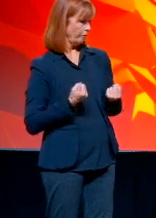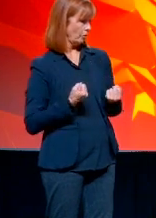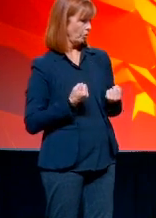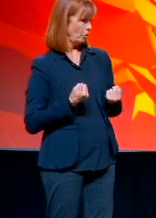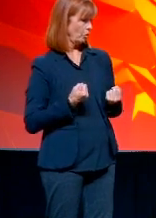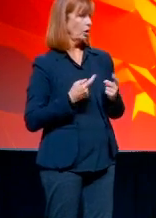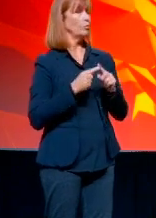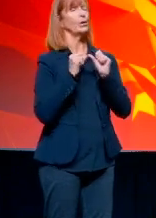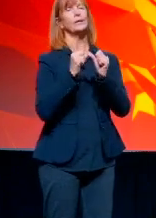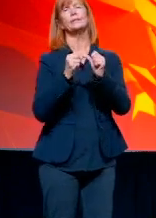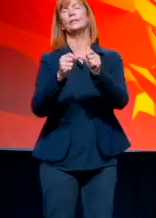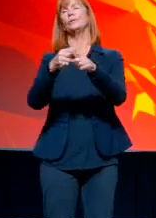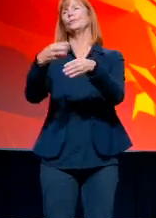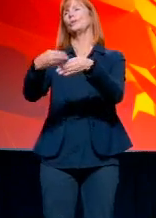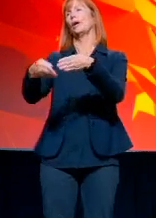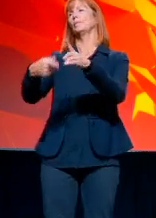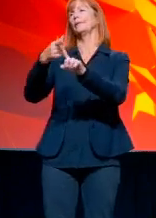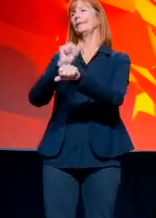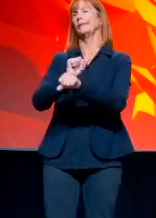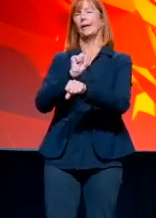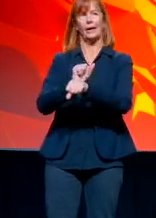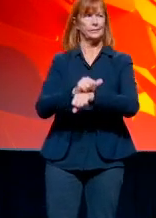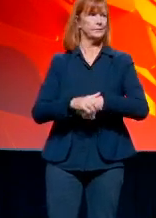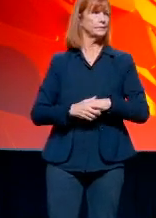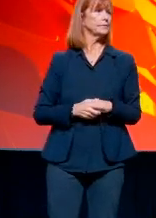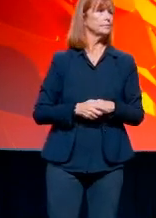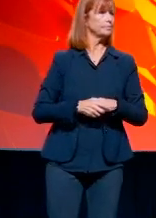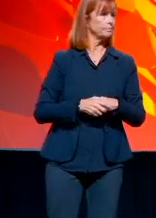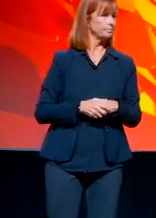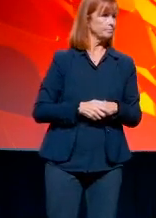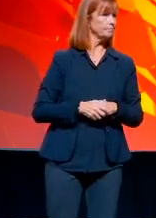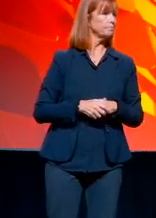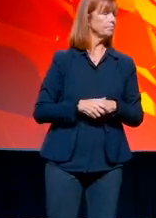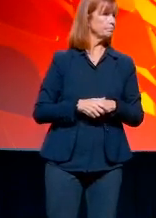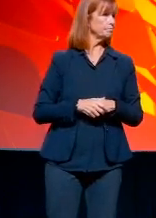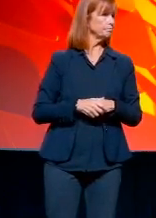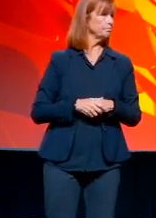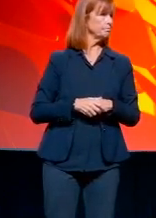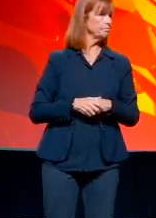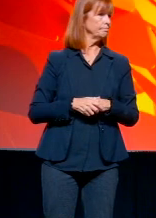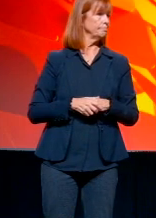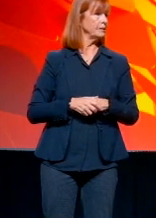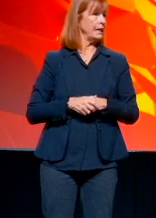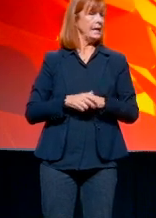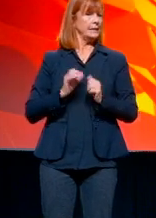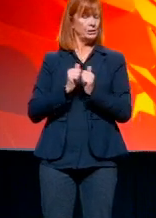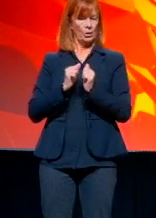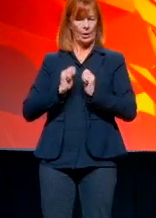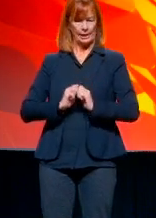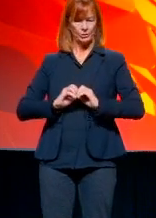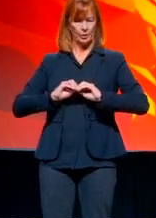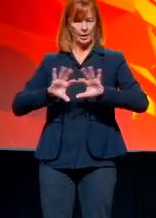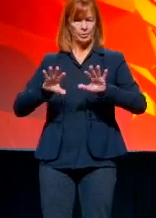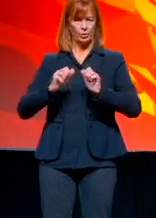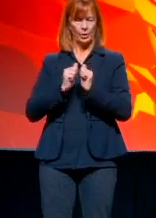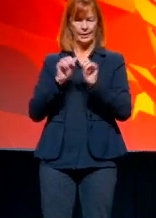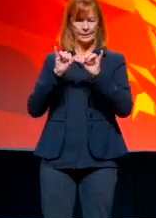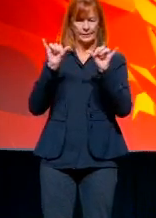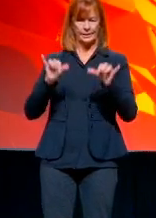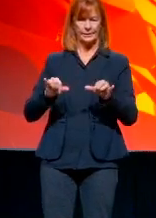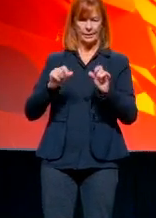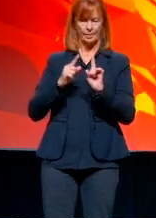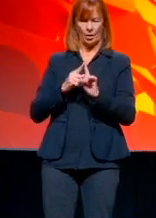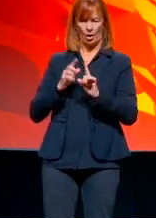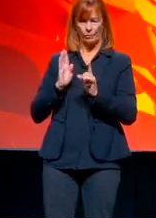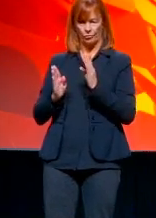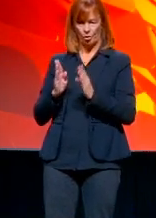complete the rest of the task autonomously. So as we kind of deploy these systems of a human-robot team, we show